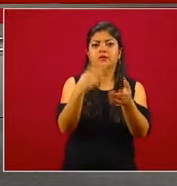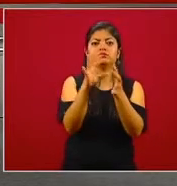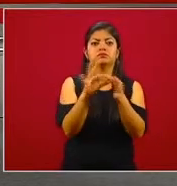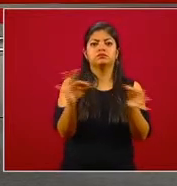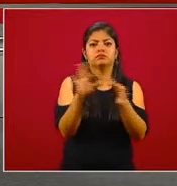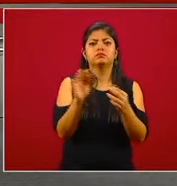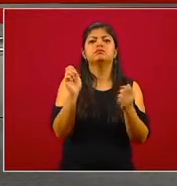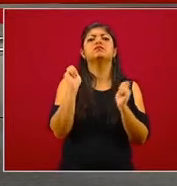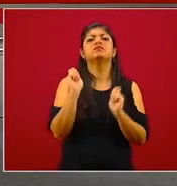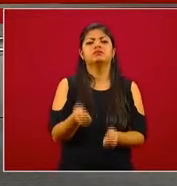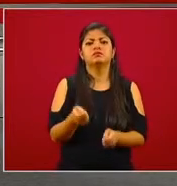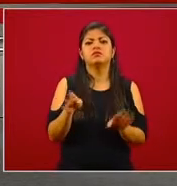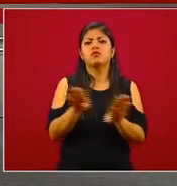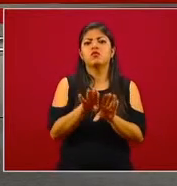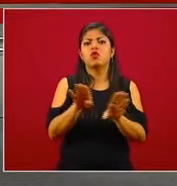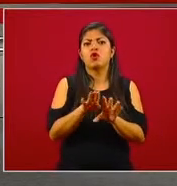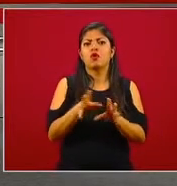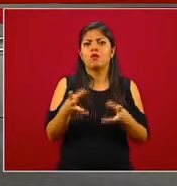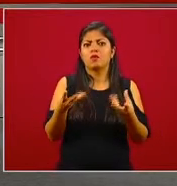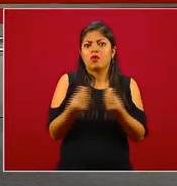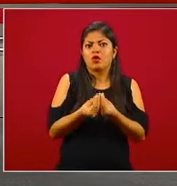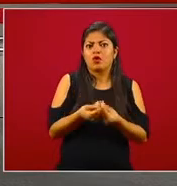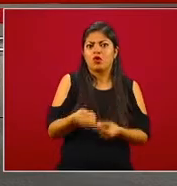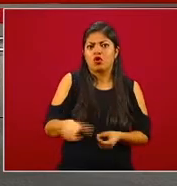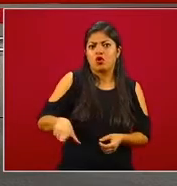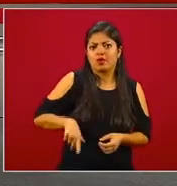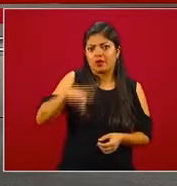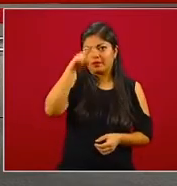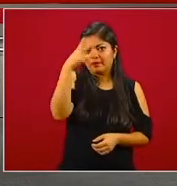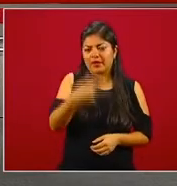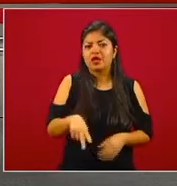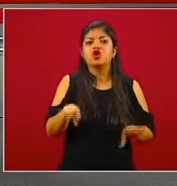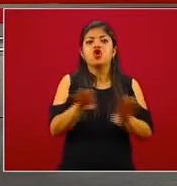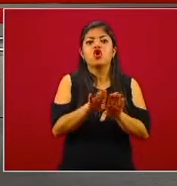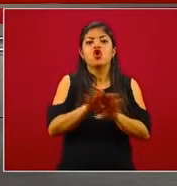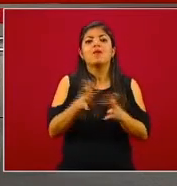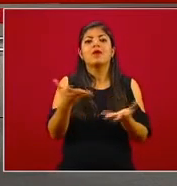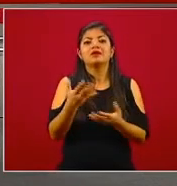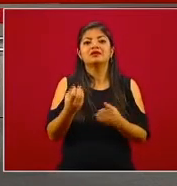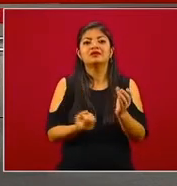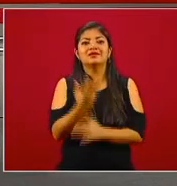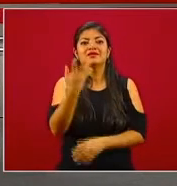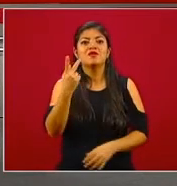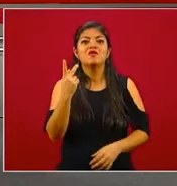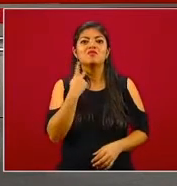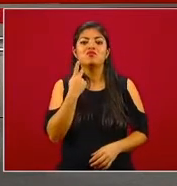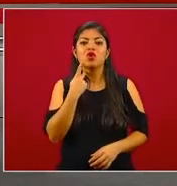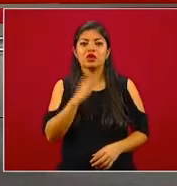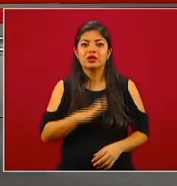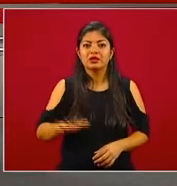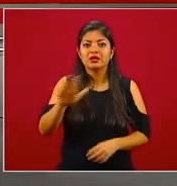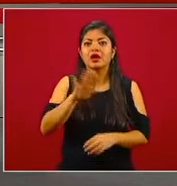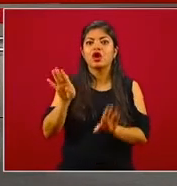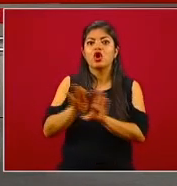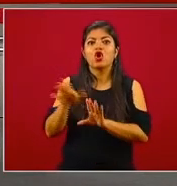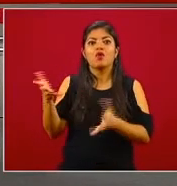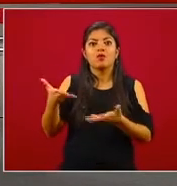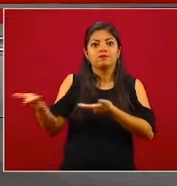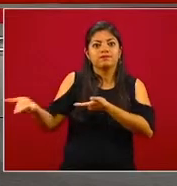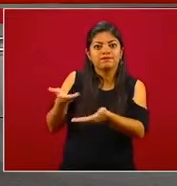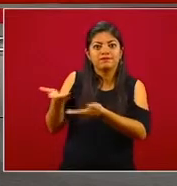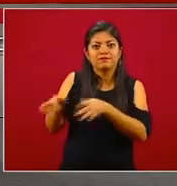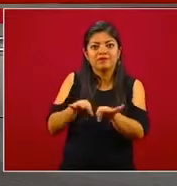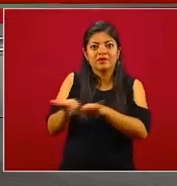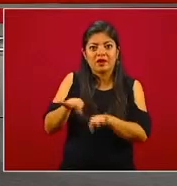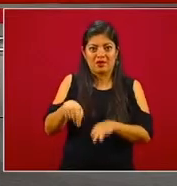con el gobierno de México, They will cuál ha sido both el papel de touch la on what ciencia has para been the orientar las interaction políticas with públicas, la the Mexican respuesta government en and what's the autoridades de role esta of